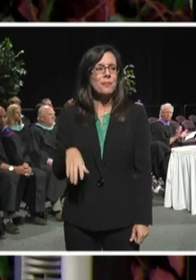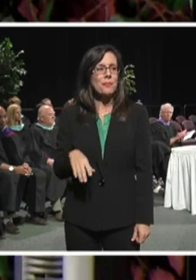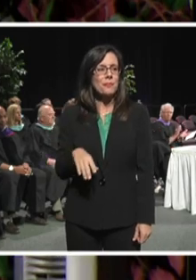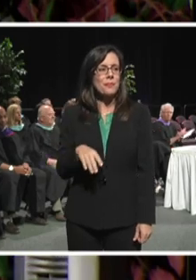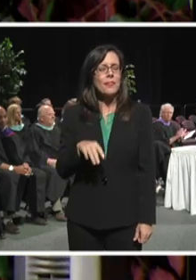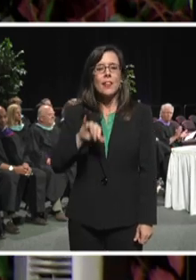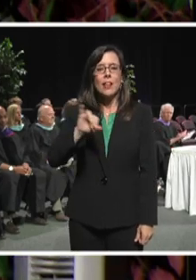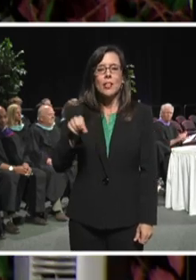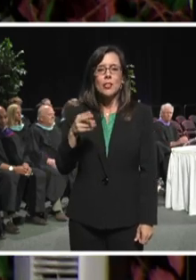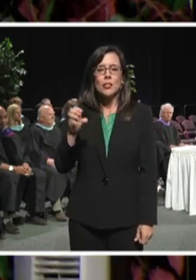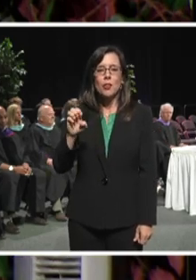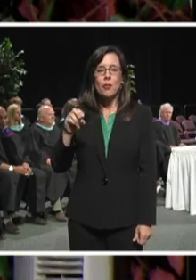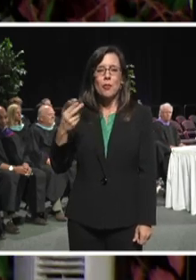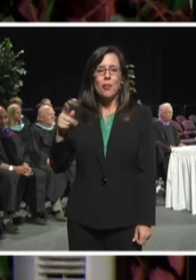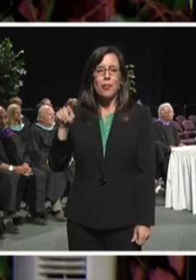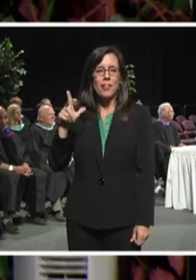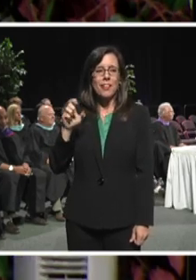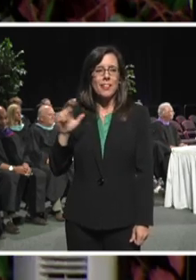Mr. Joe Hartley,